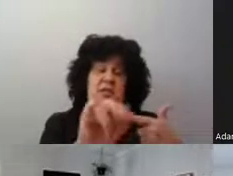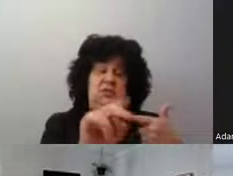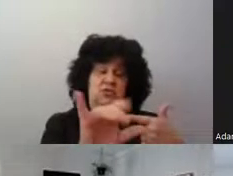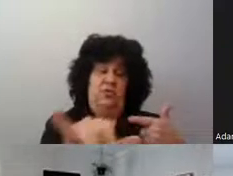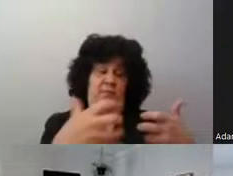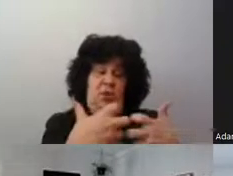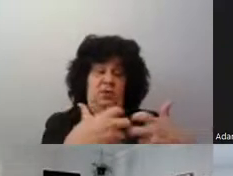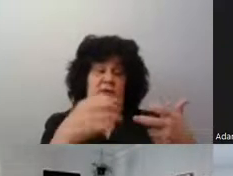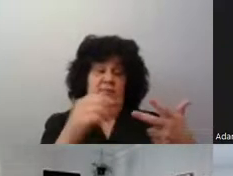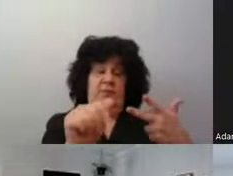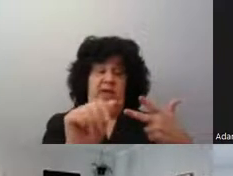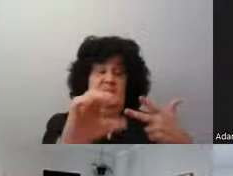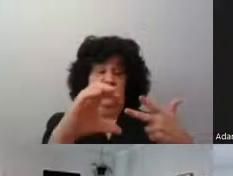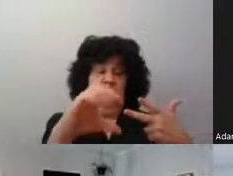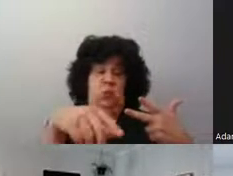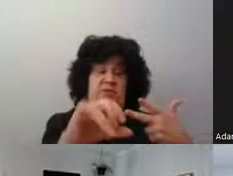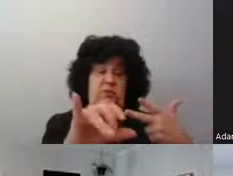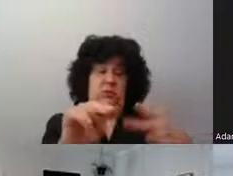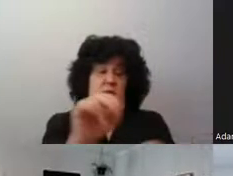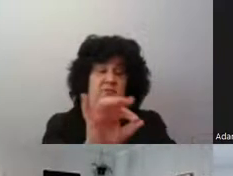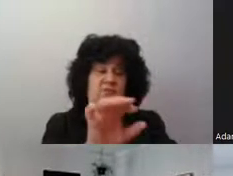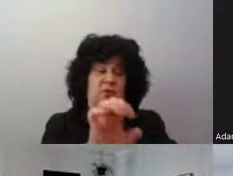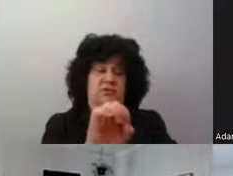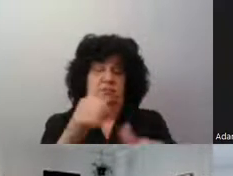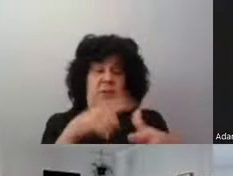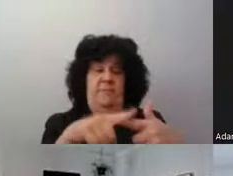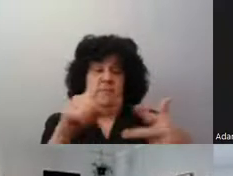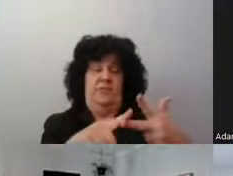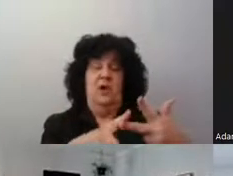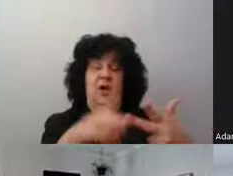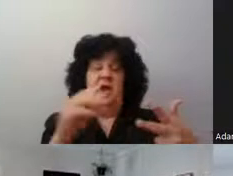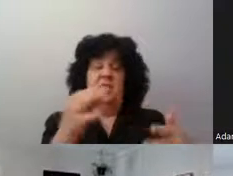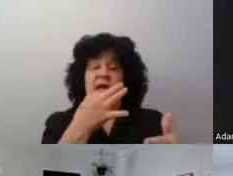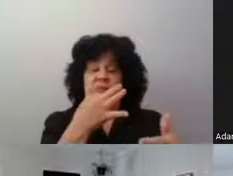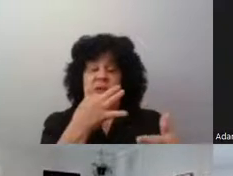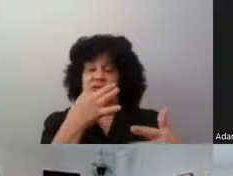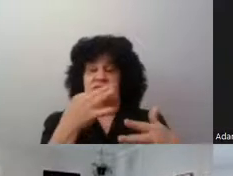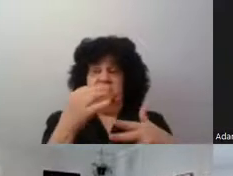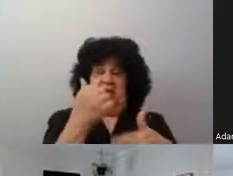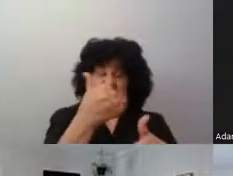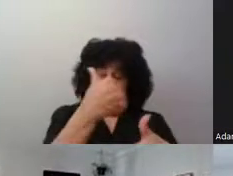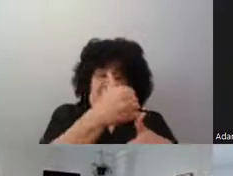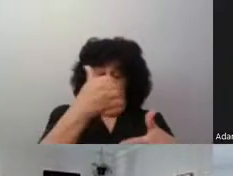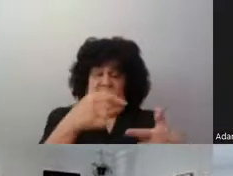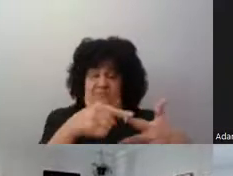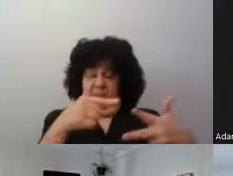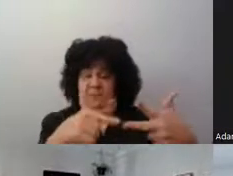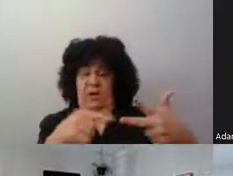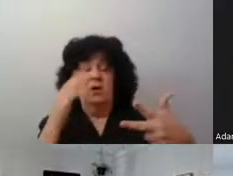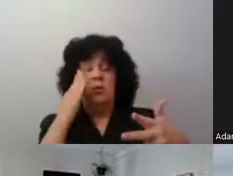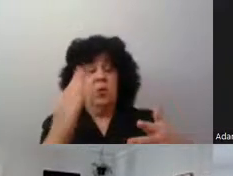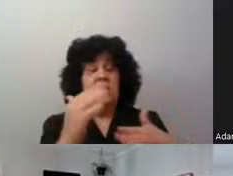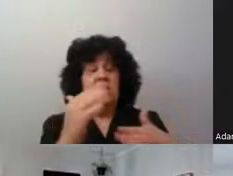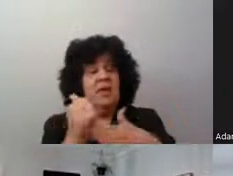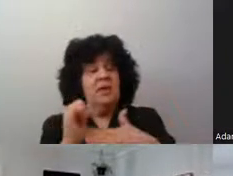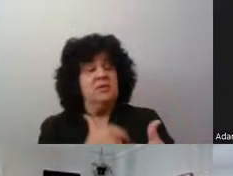and acquisition workforce. And these experts are really going to lead us through what GSA is already doing in these areas and